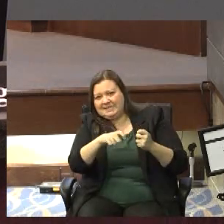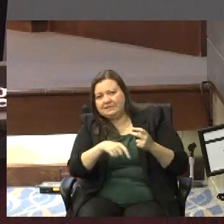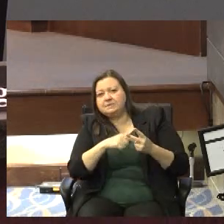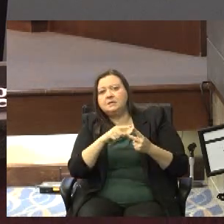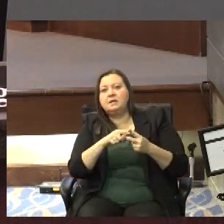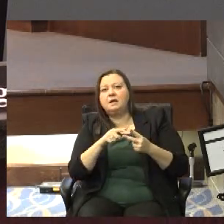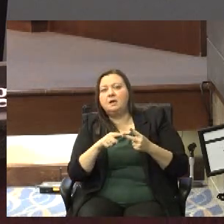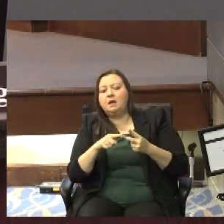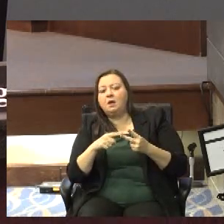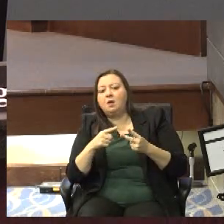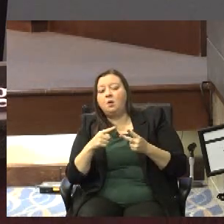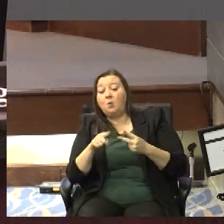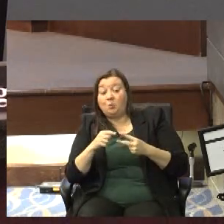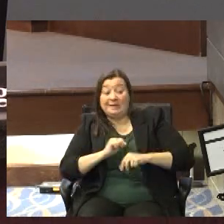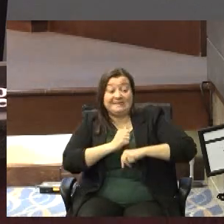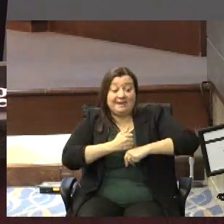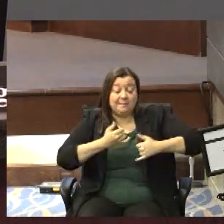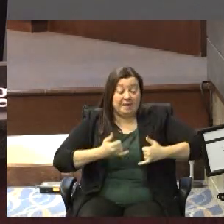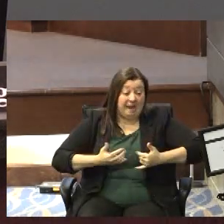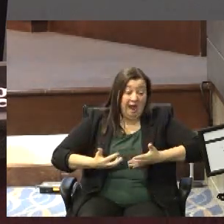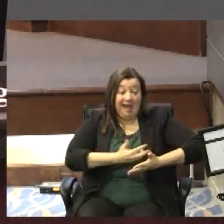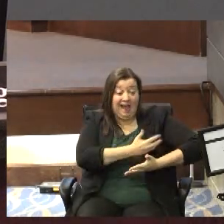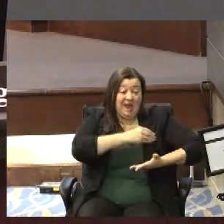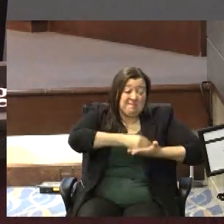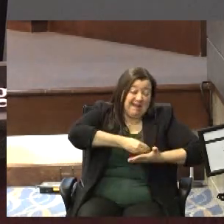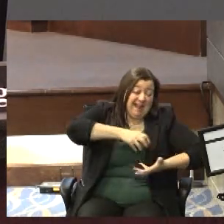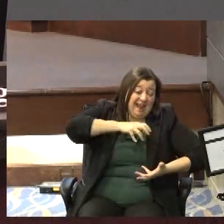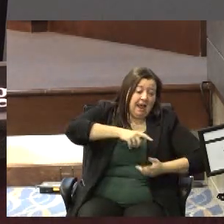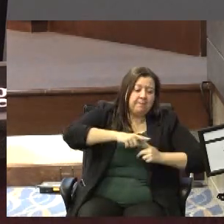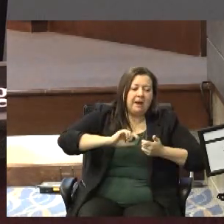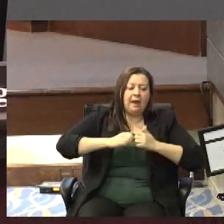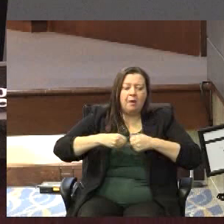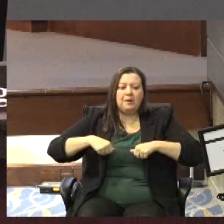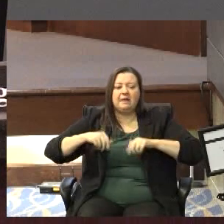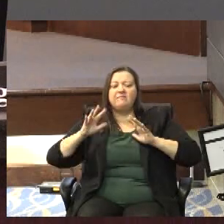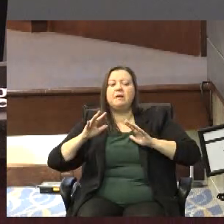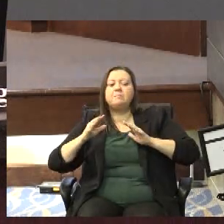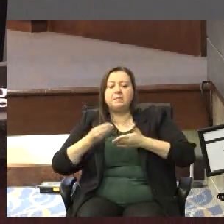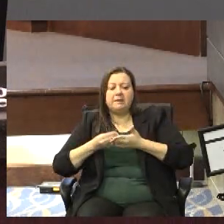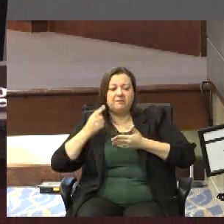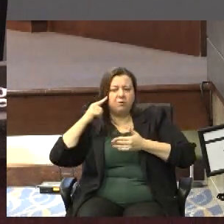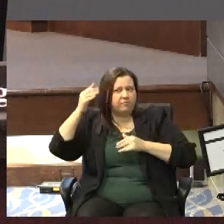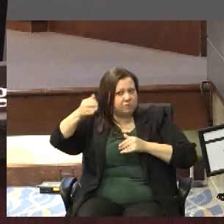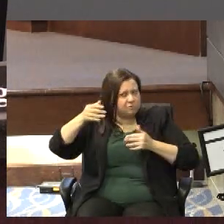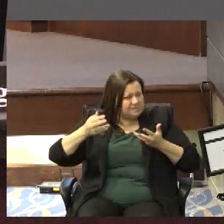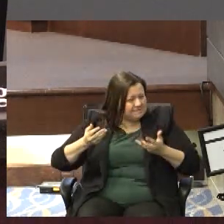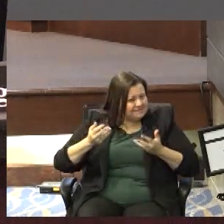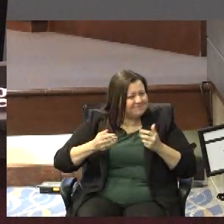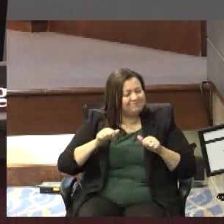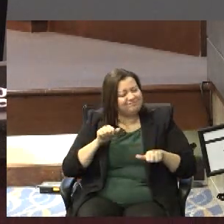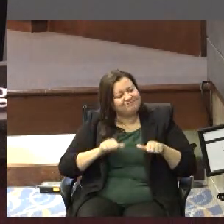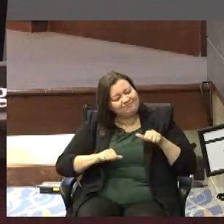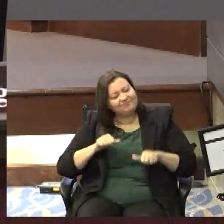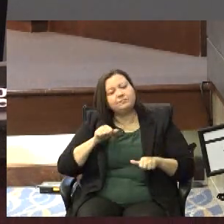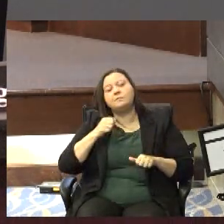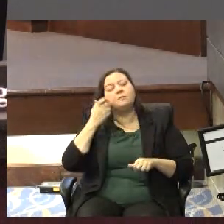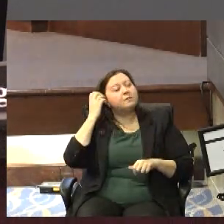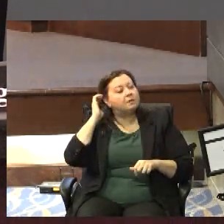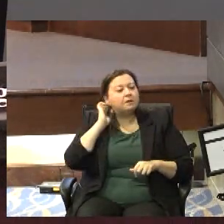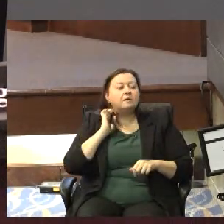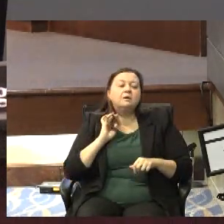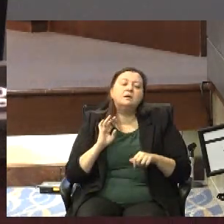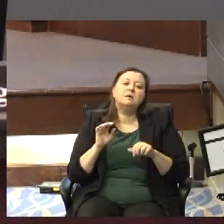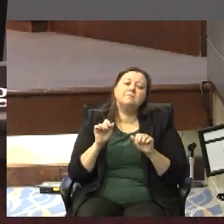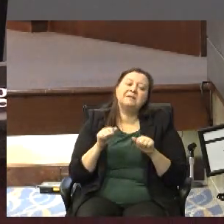provide the object that generates that? You know, in this instance, it would be this potentially